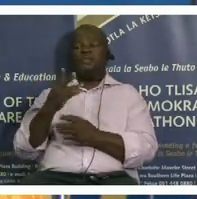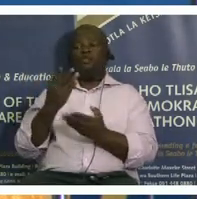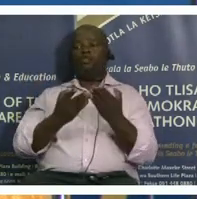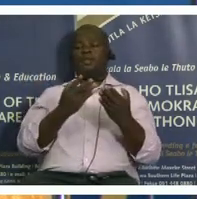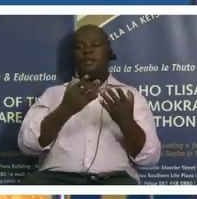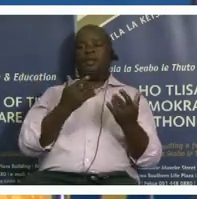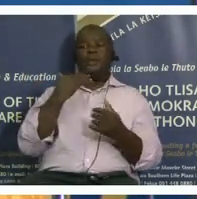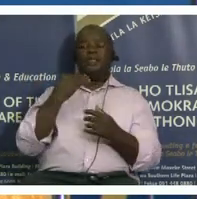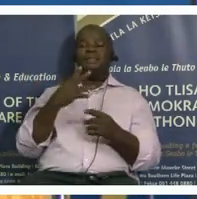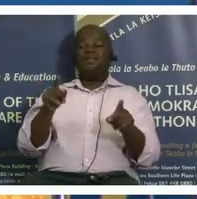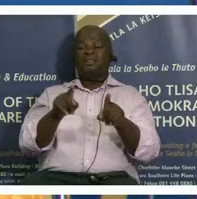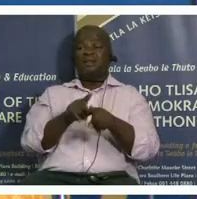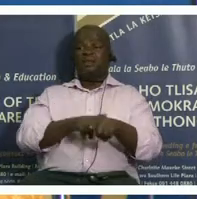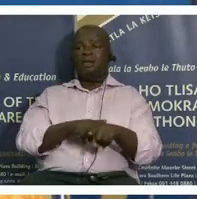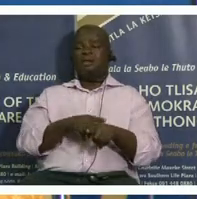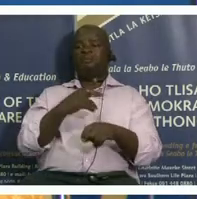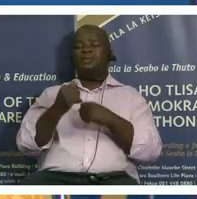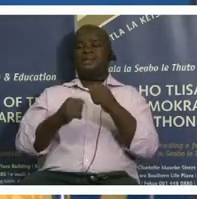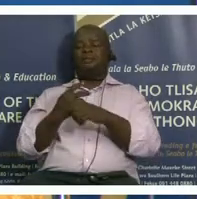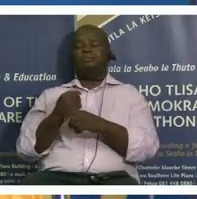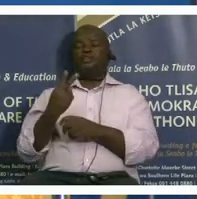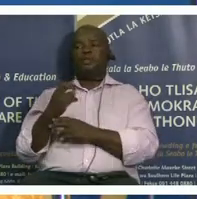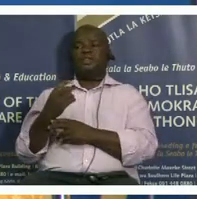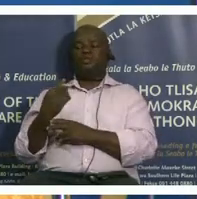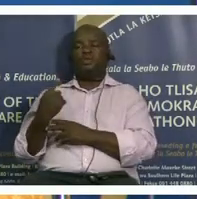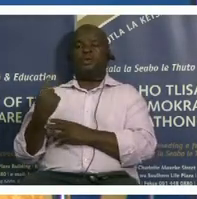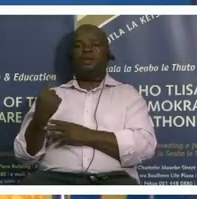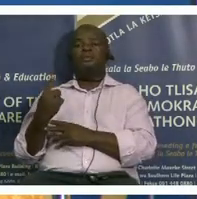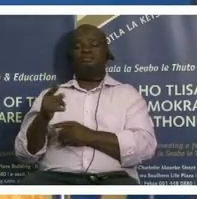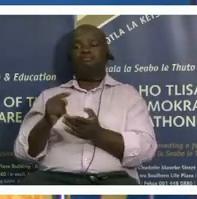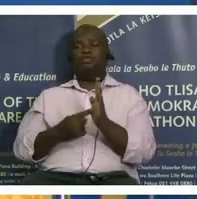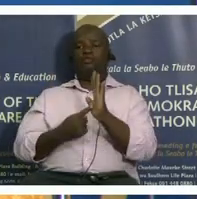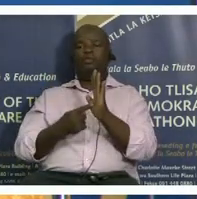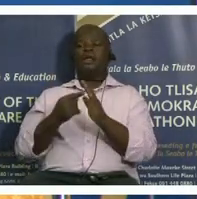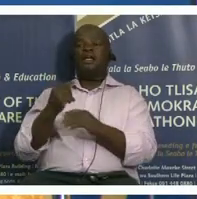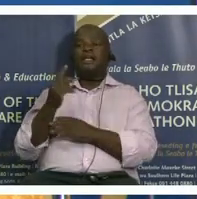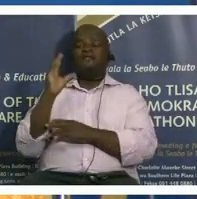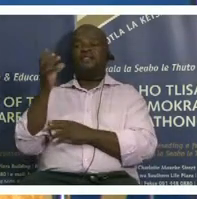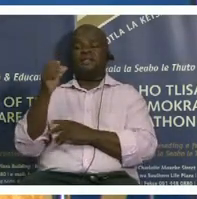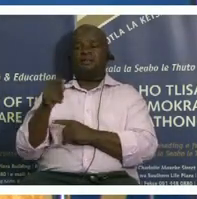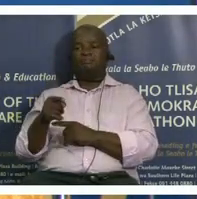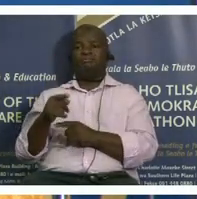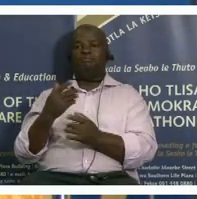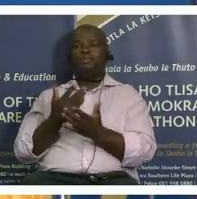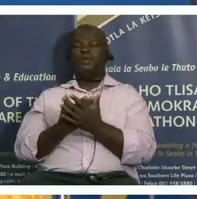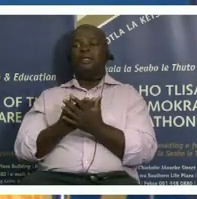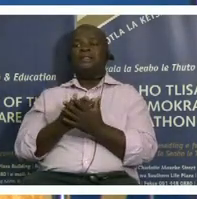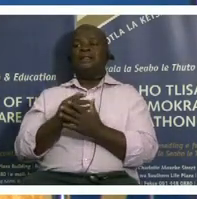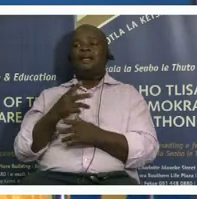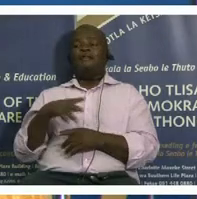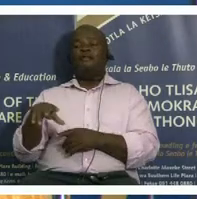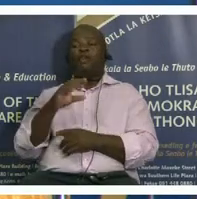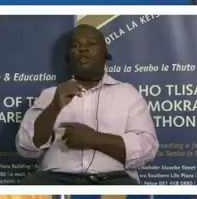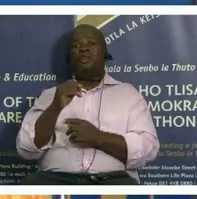the same period in 2021, show that the Free State contributed 12 cases out of the